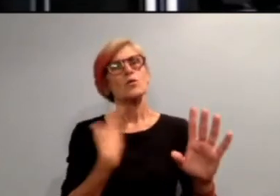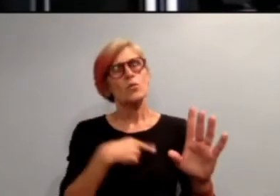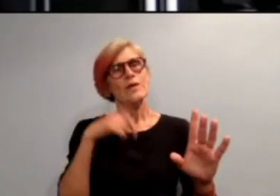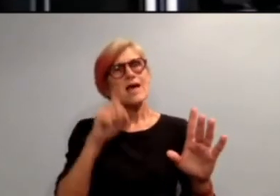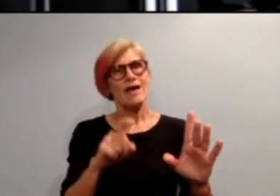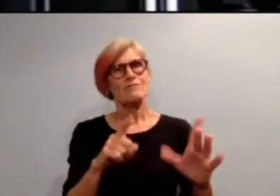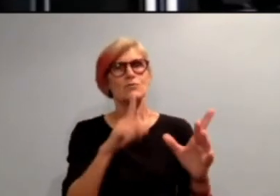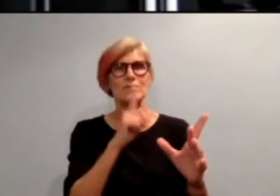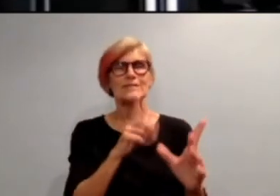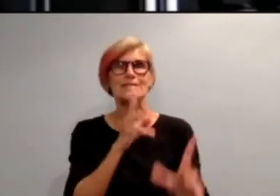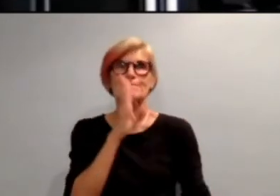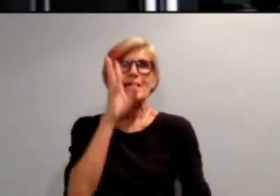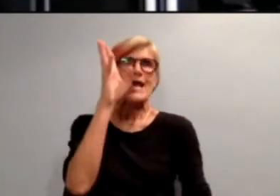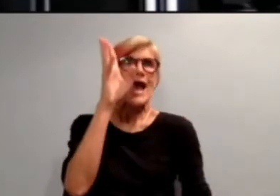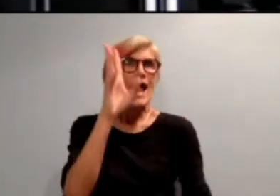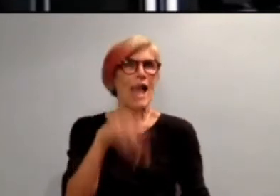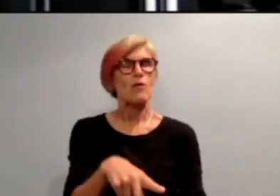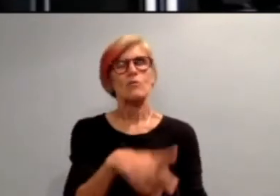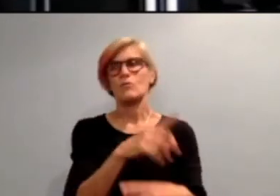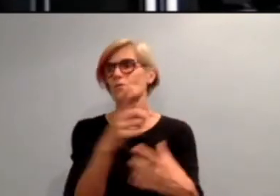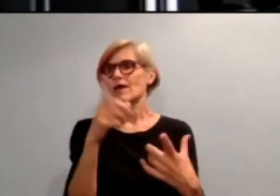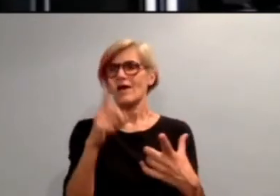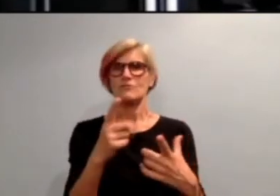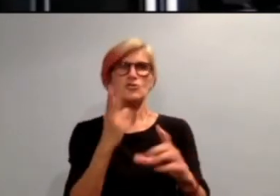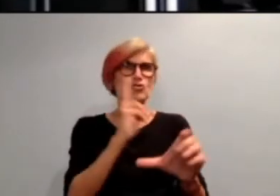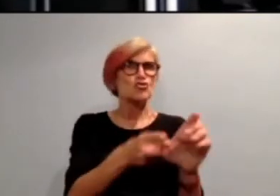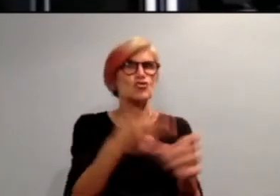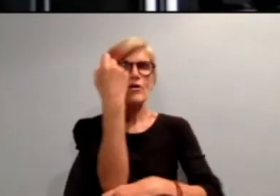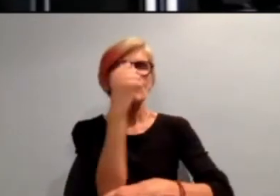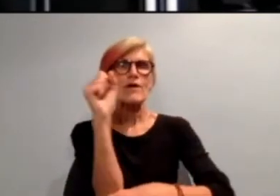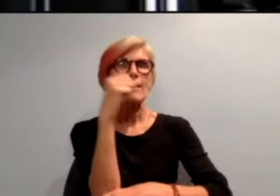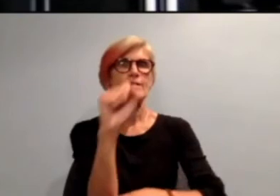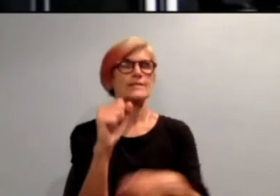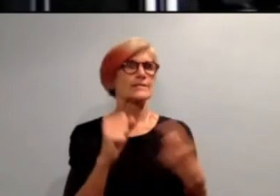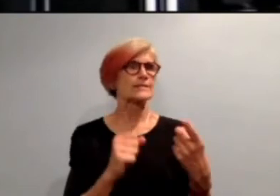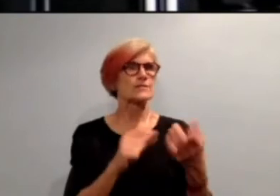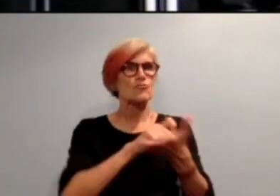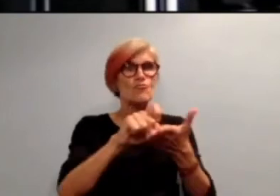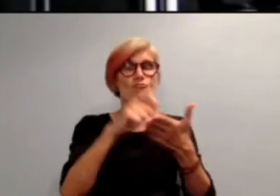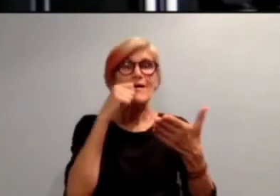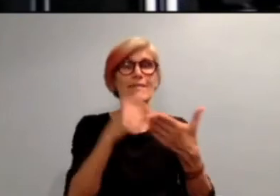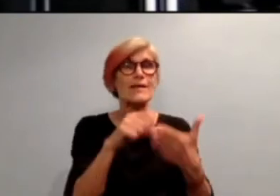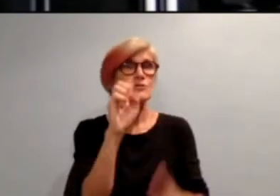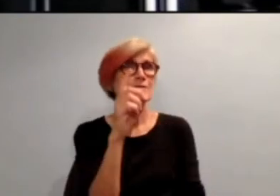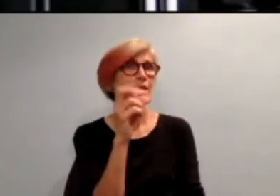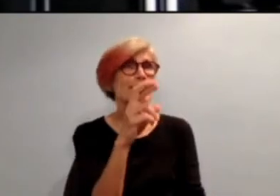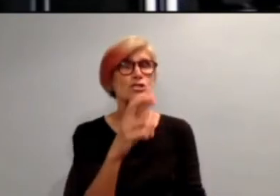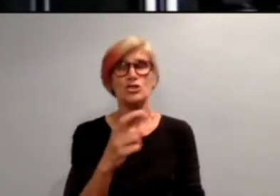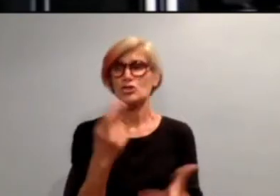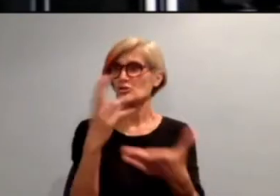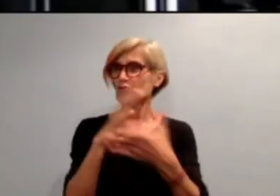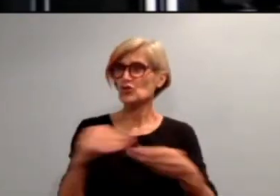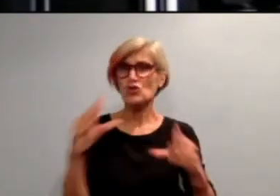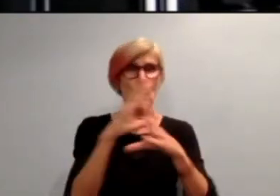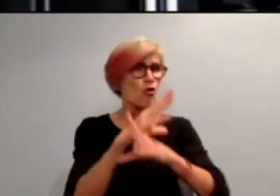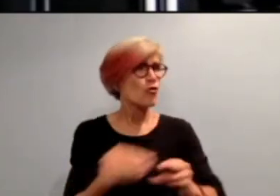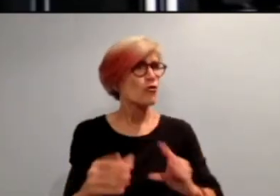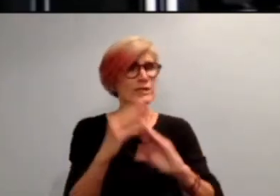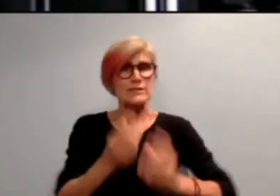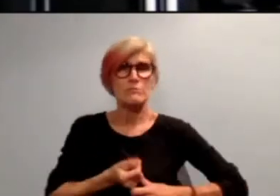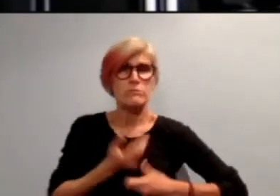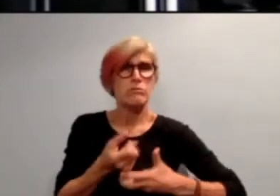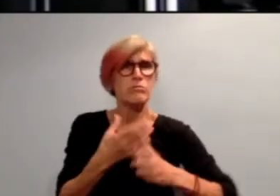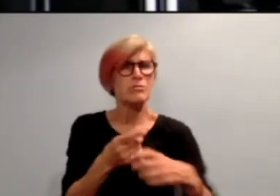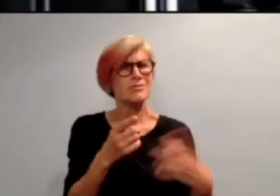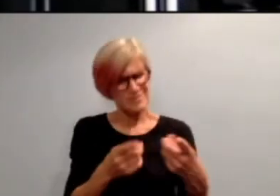out, go to rallies, share stories, write letters to the editor, share on social media. We need all to